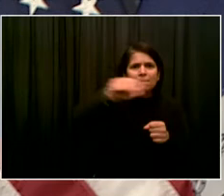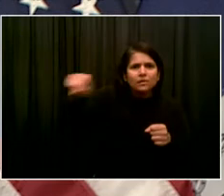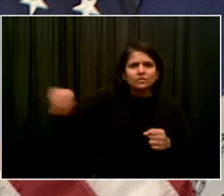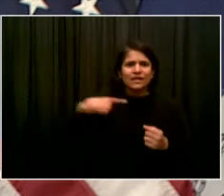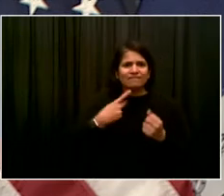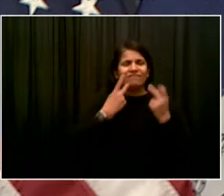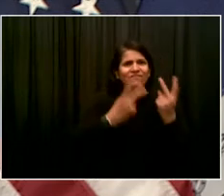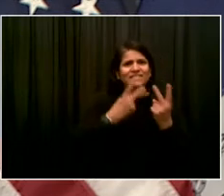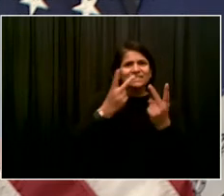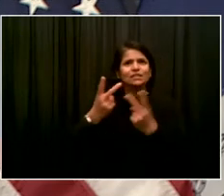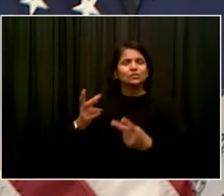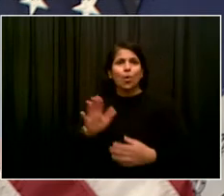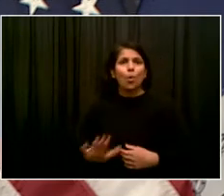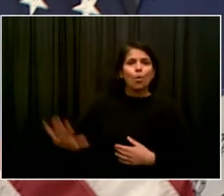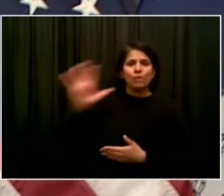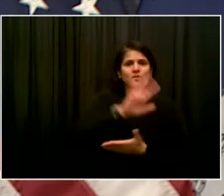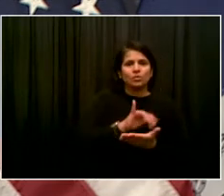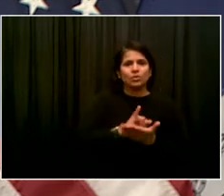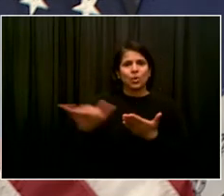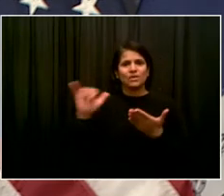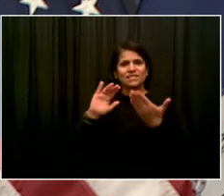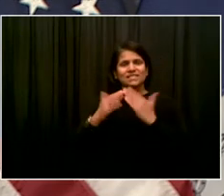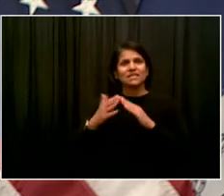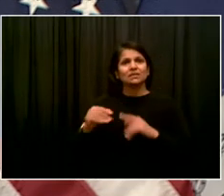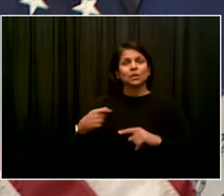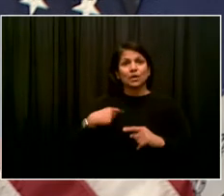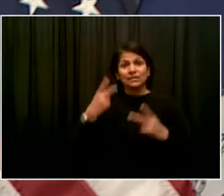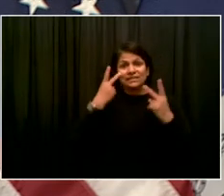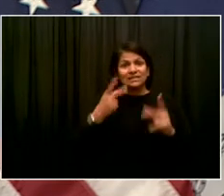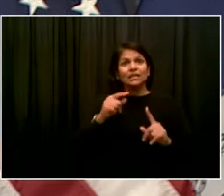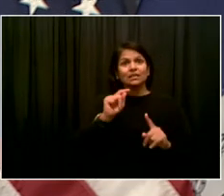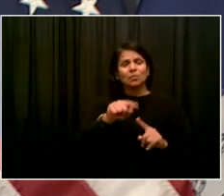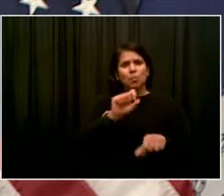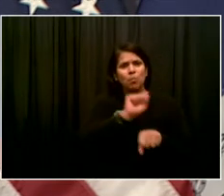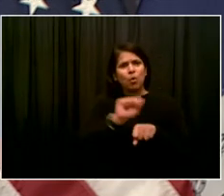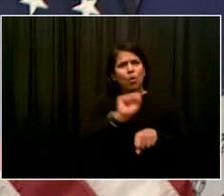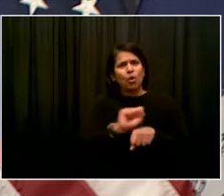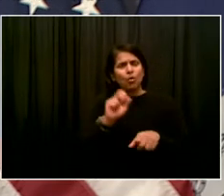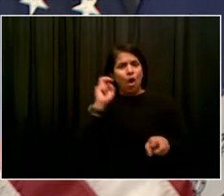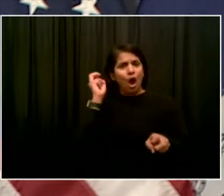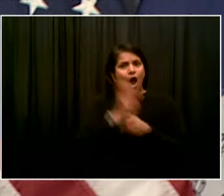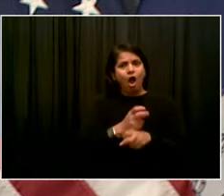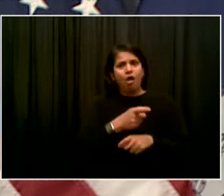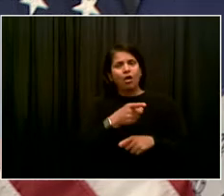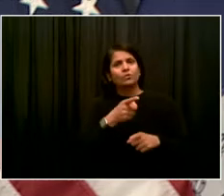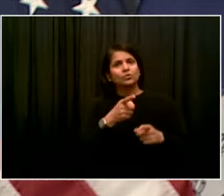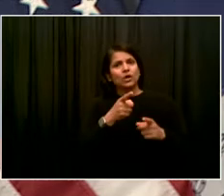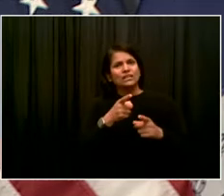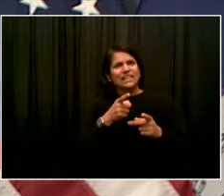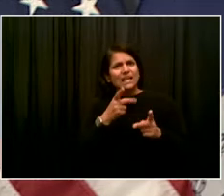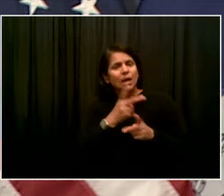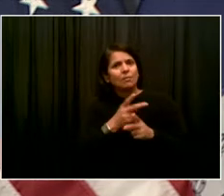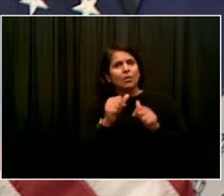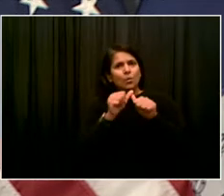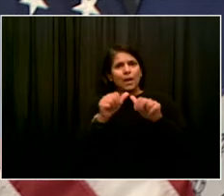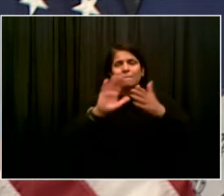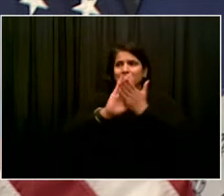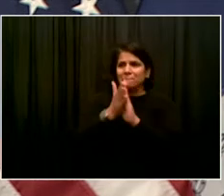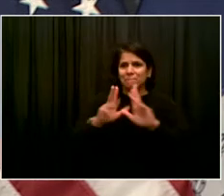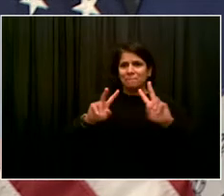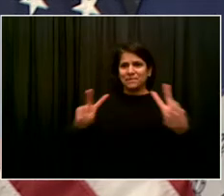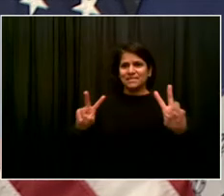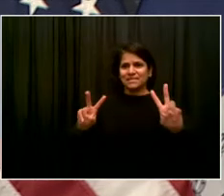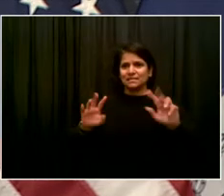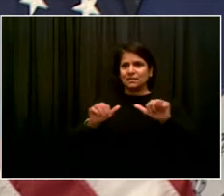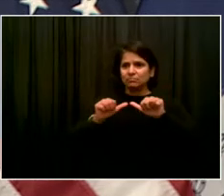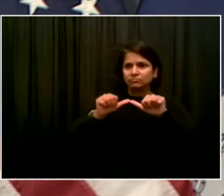seeing the daily work that they were doing to create a sustainable peace in their neighborhoods, I mean, it